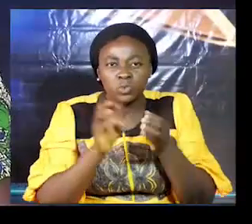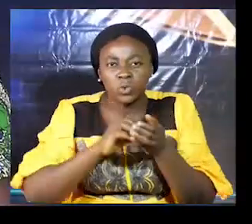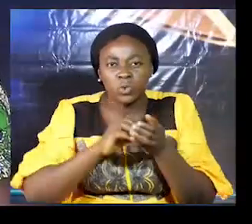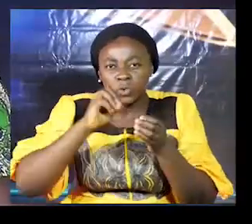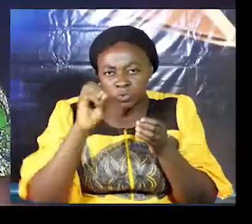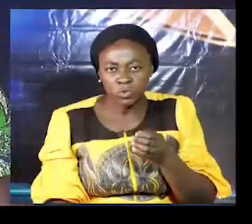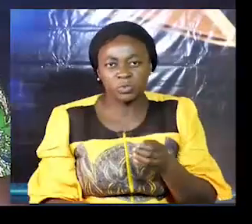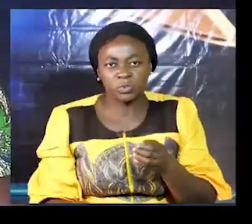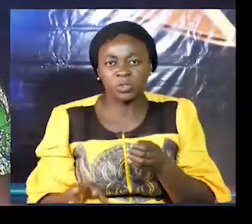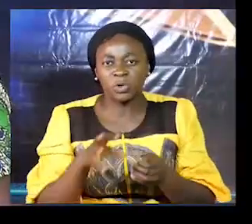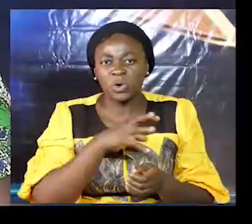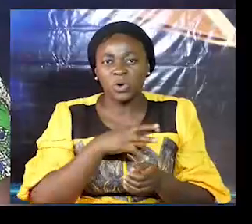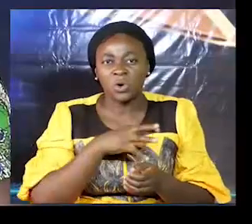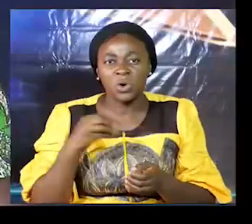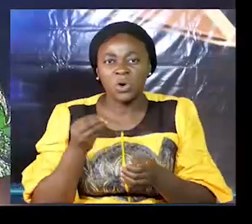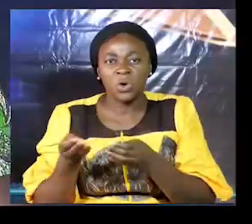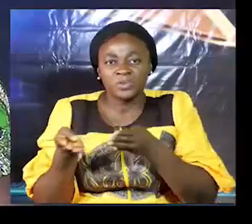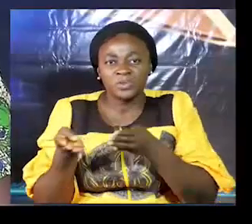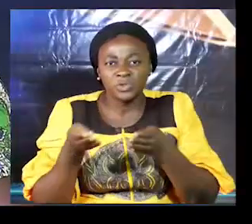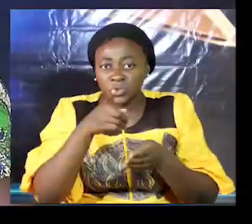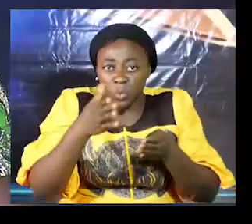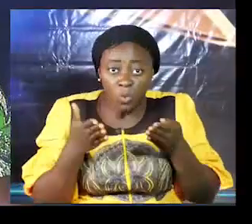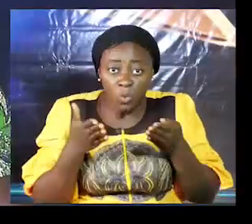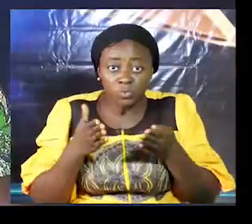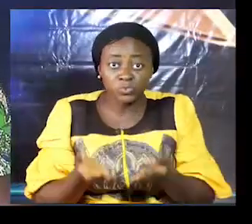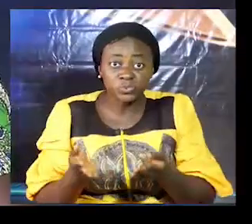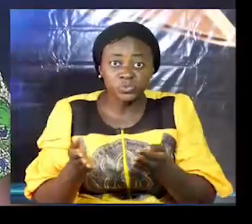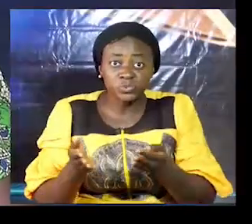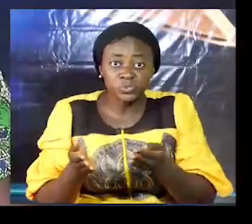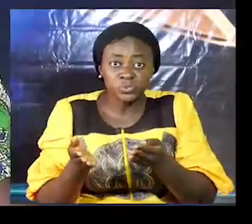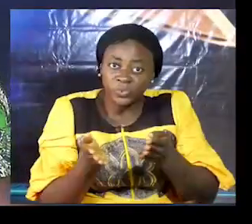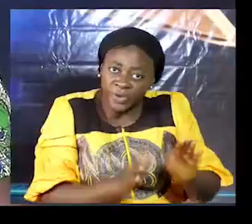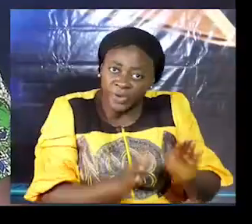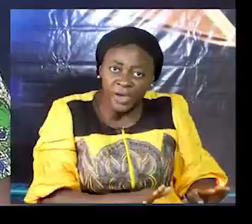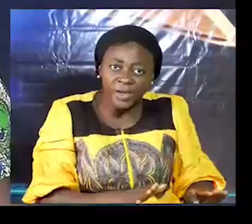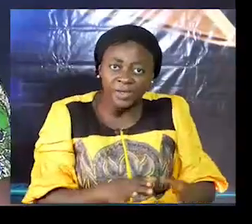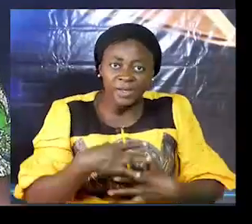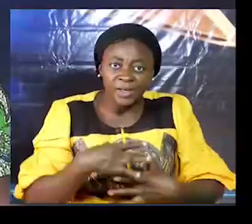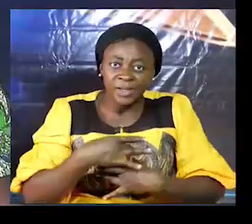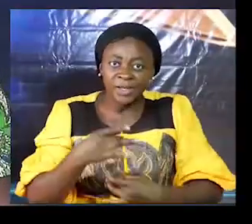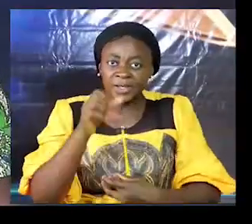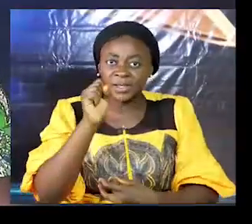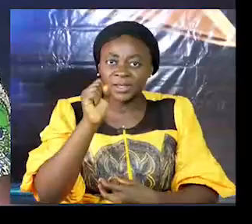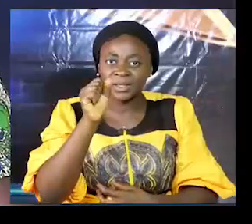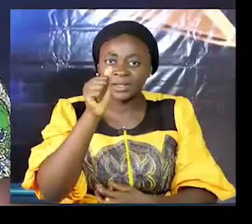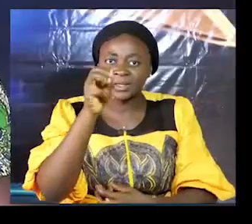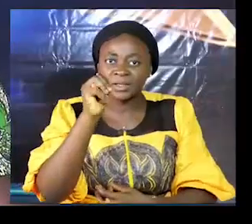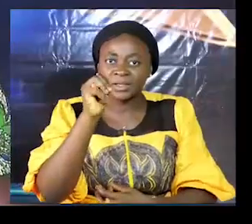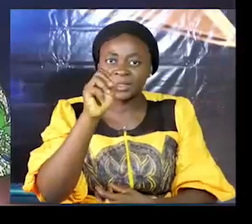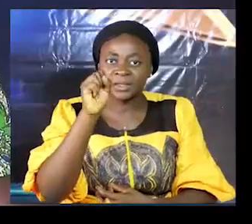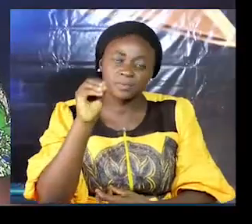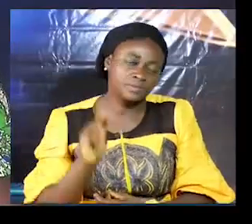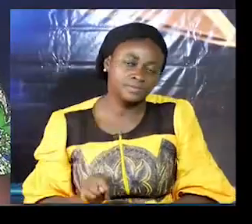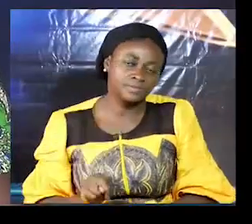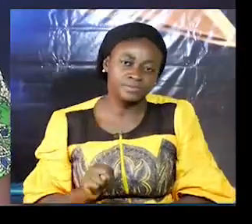lose your eyes? Do you want your marriage to become a tragedy? Or do you want to enjoy a good marriage? Which one do you